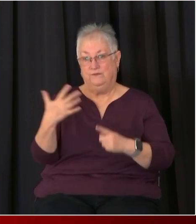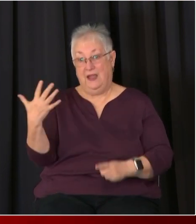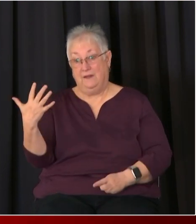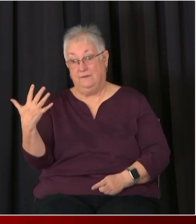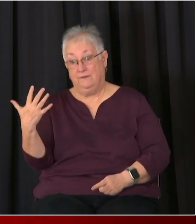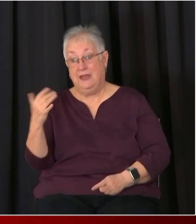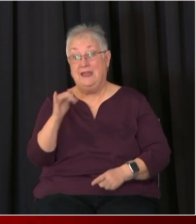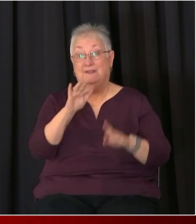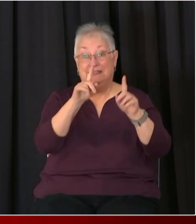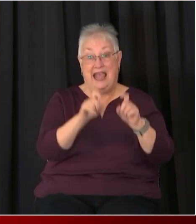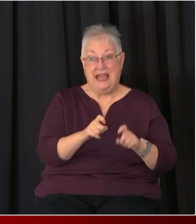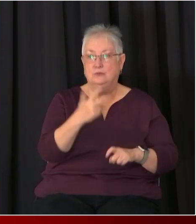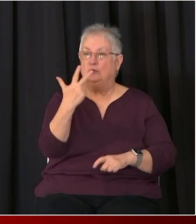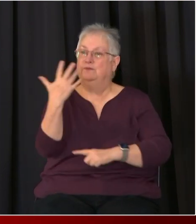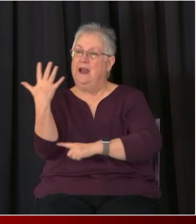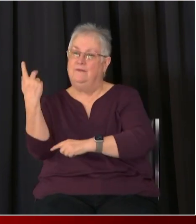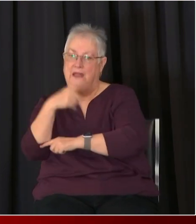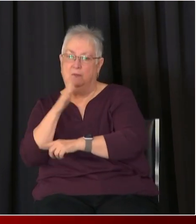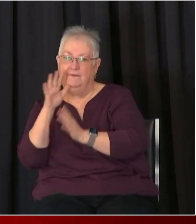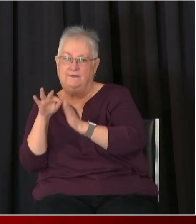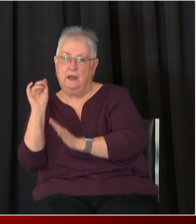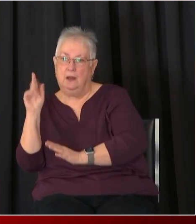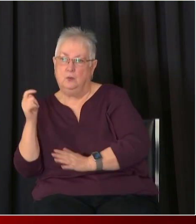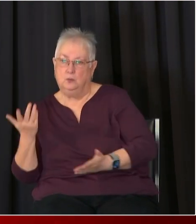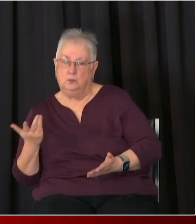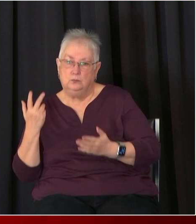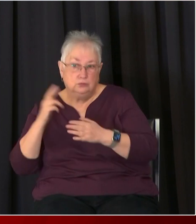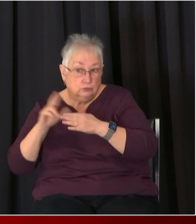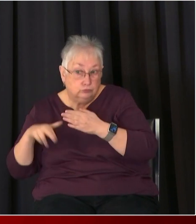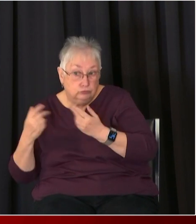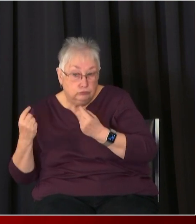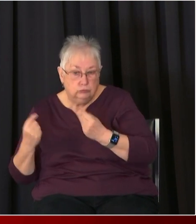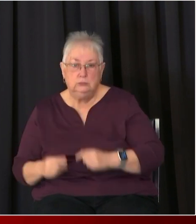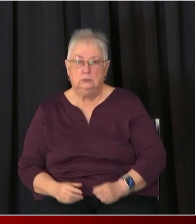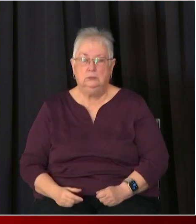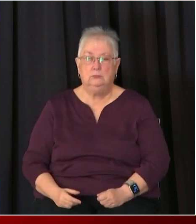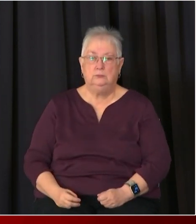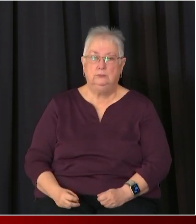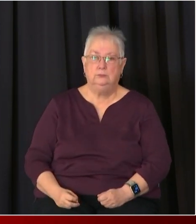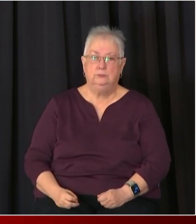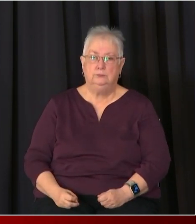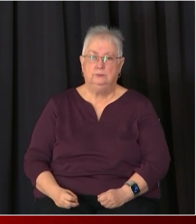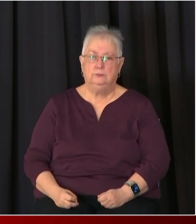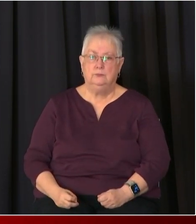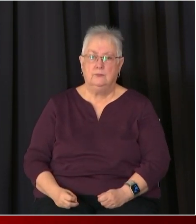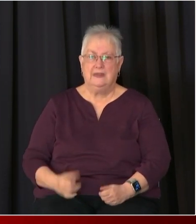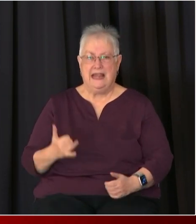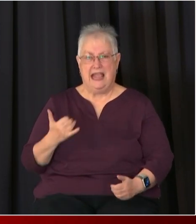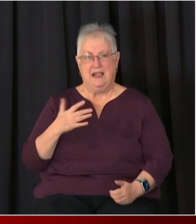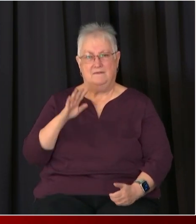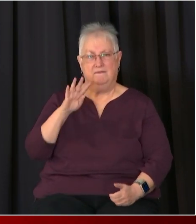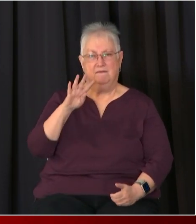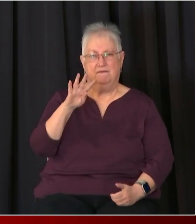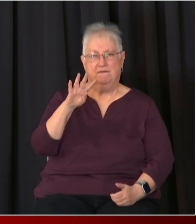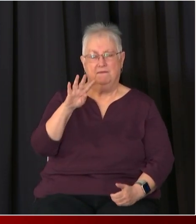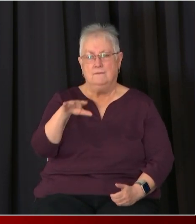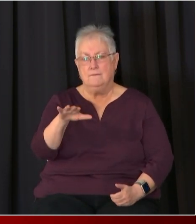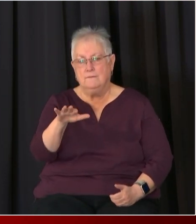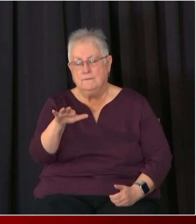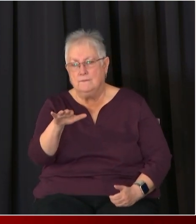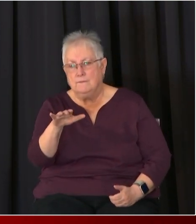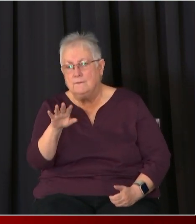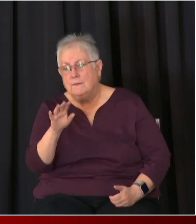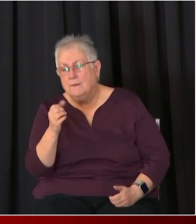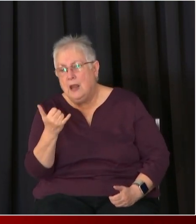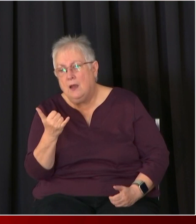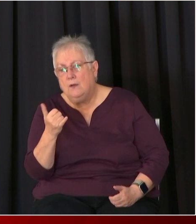think, 4.6 was today on the average, and we want to make sure we stay that way. So we've opened up